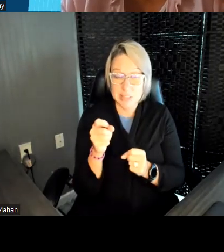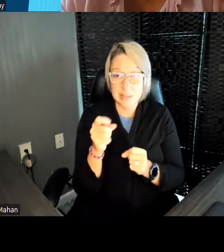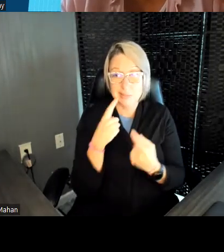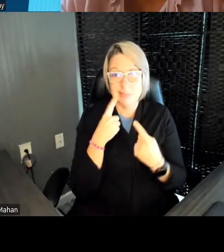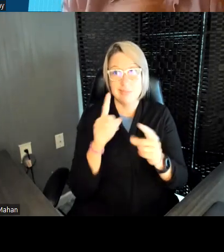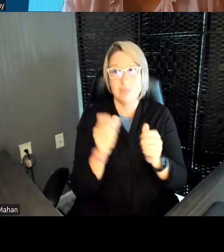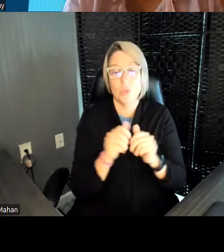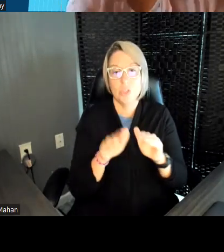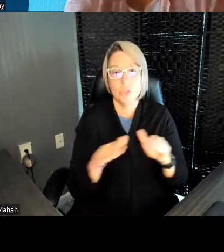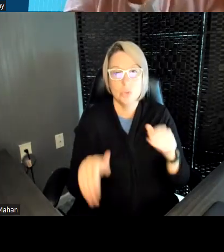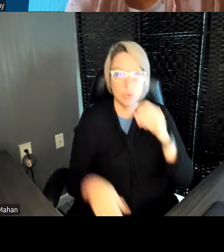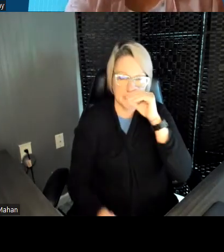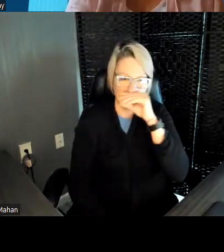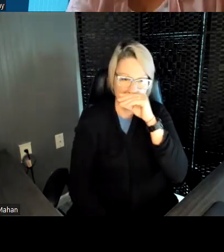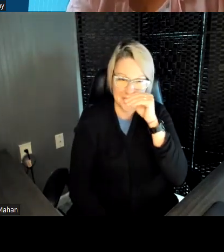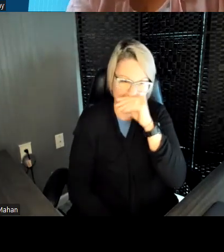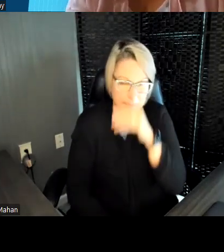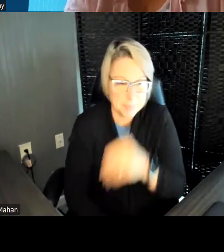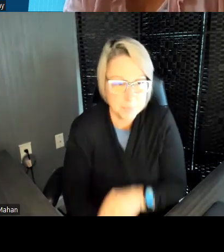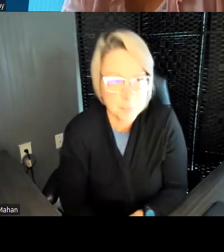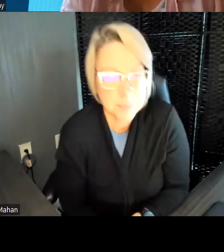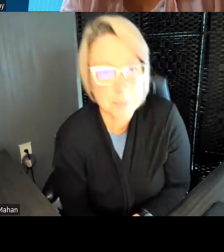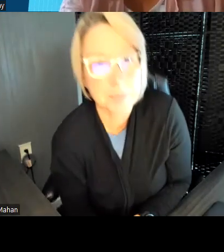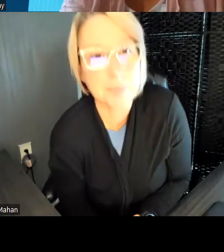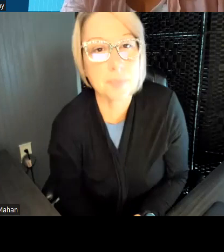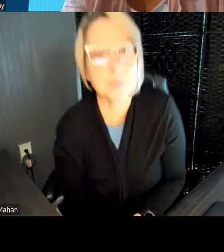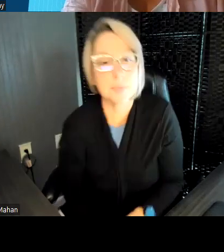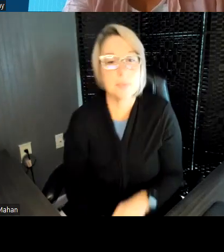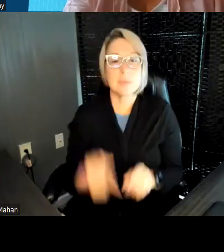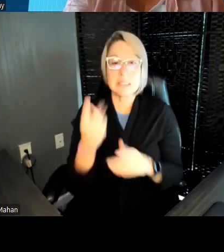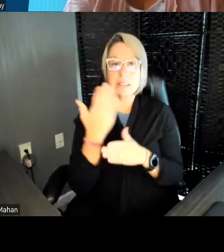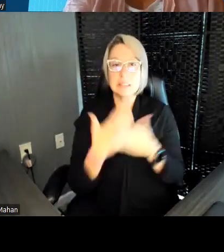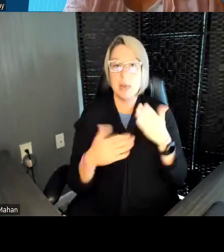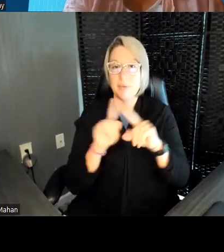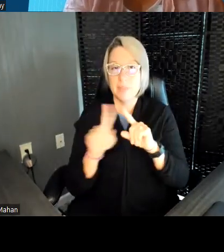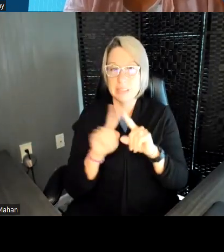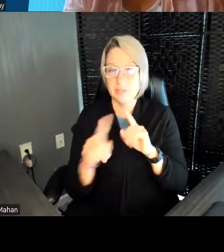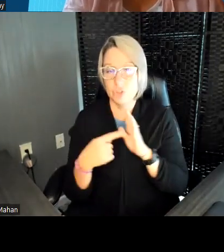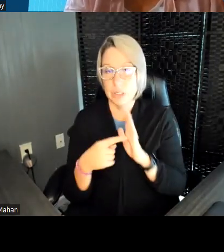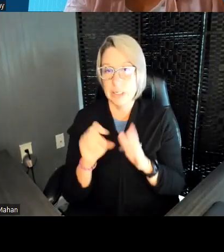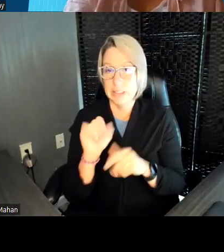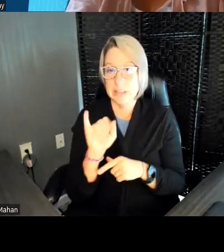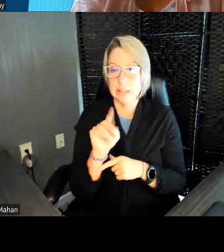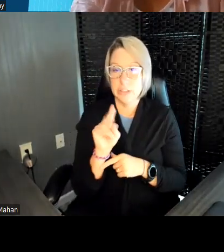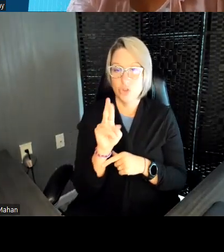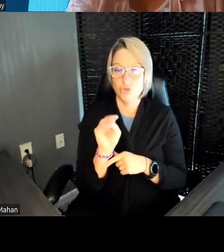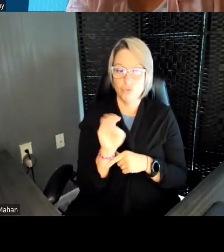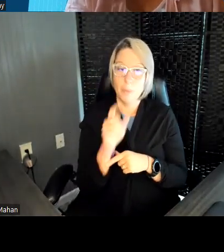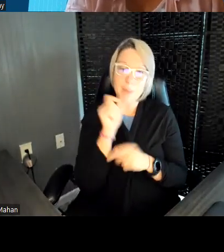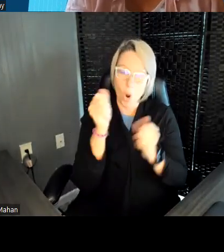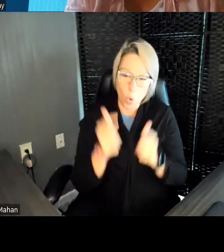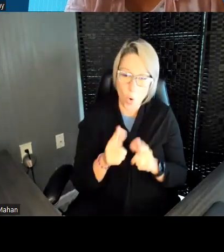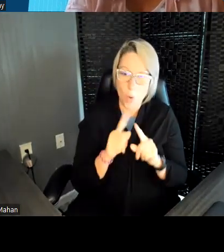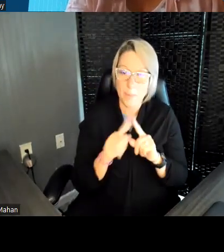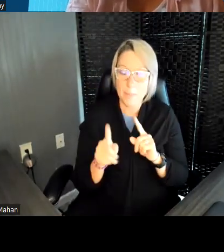kids. So here's just some of the syndromes. So this is not all of them, but I've tried to give you sort of